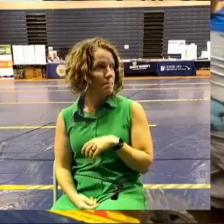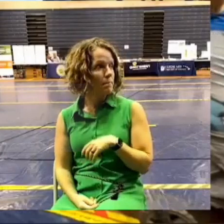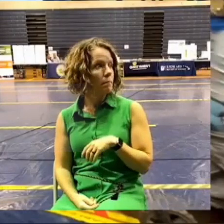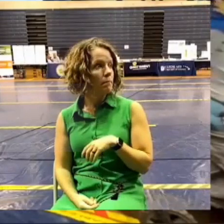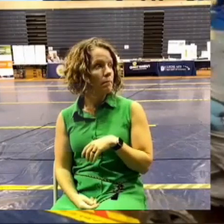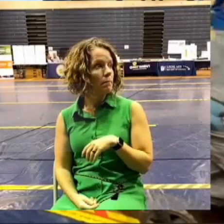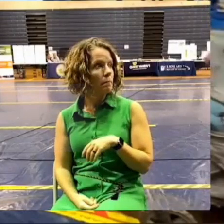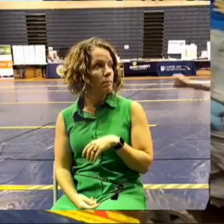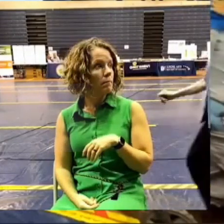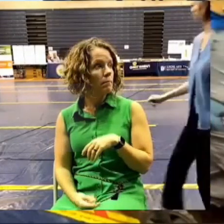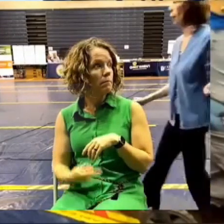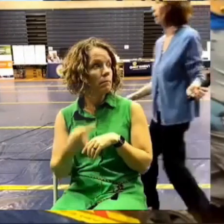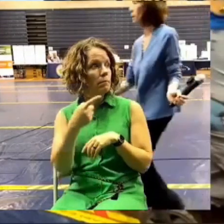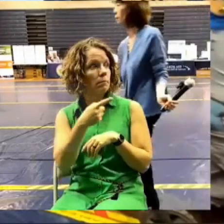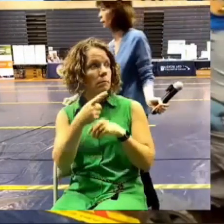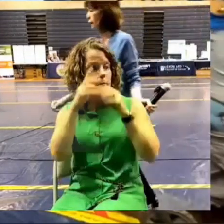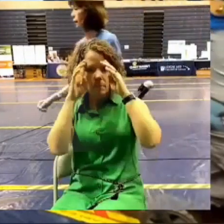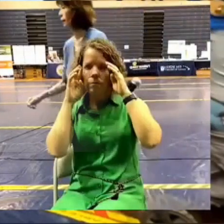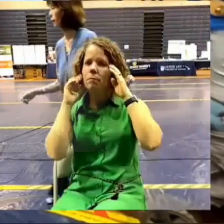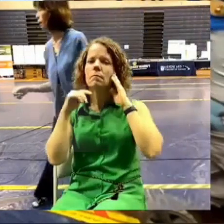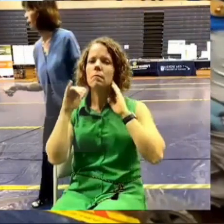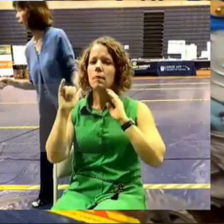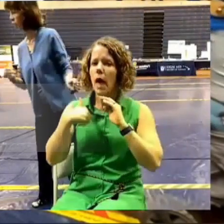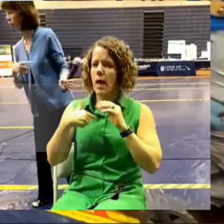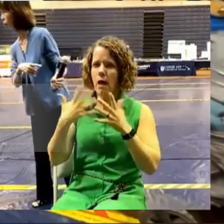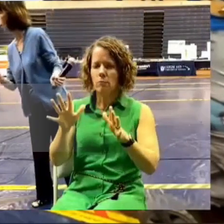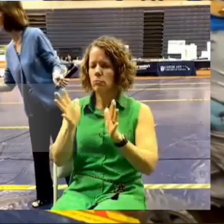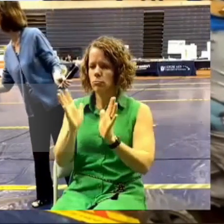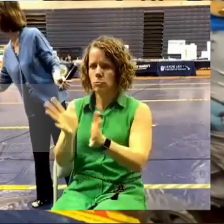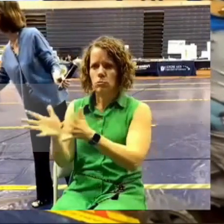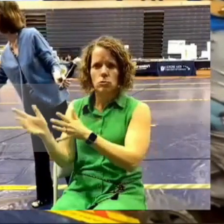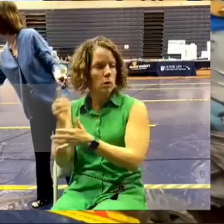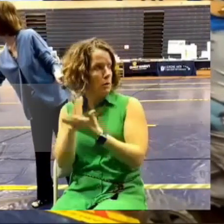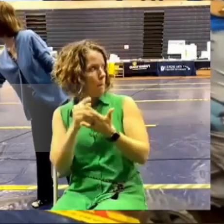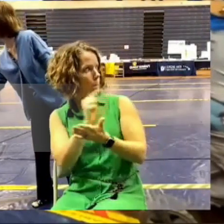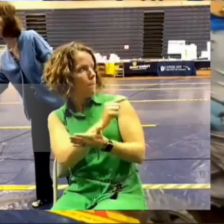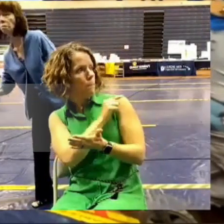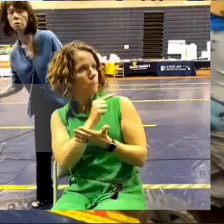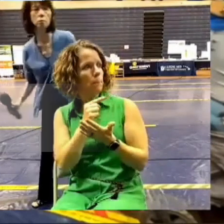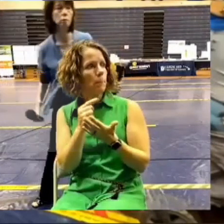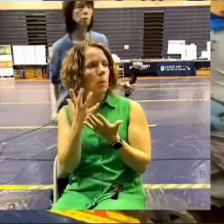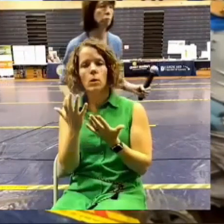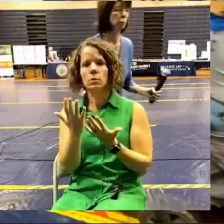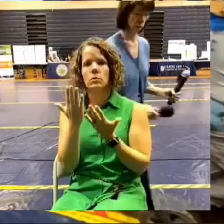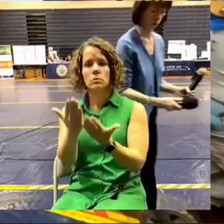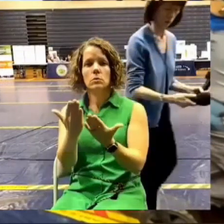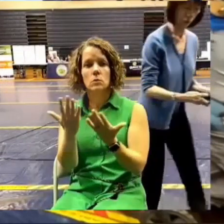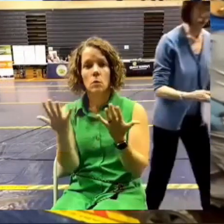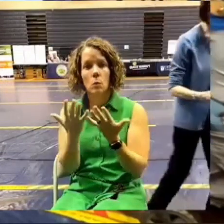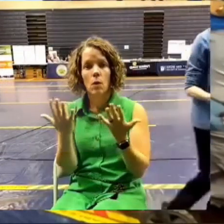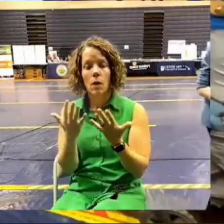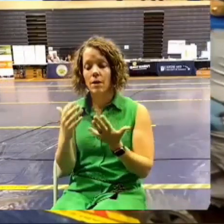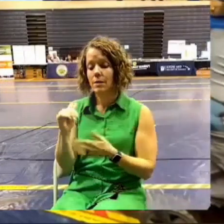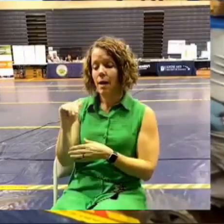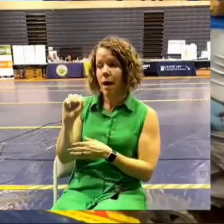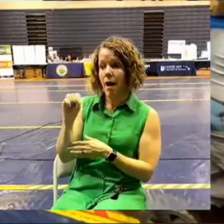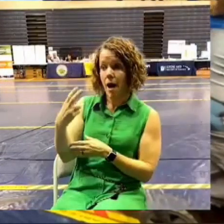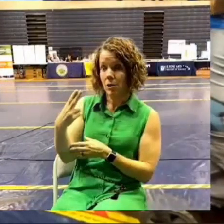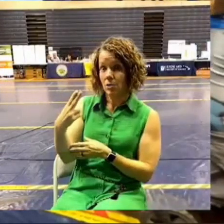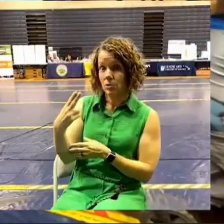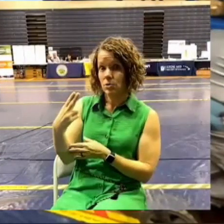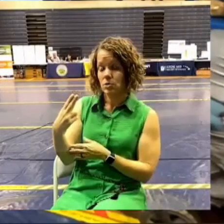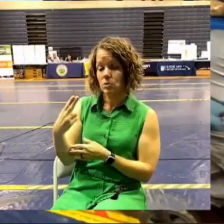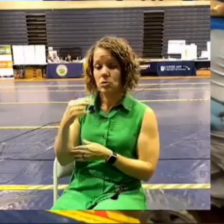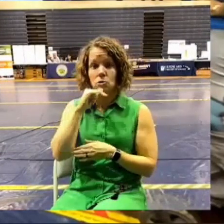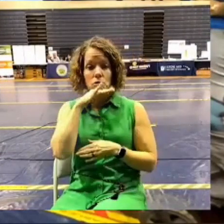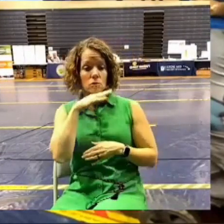I've talked with some of you gentlemen already about a proposal to separate the ash from the soil. We know that most of